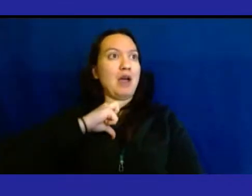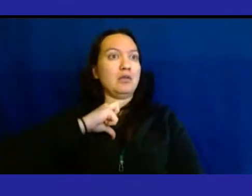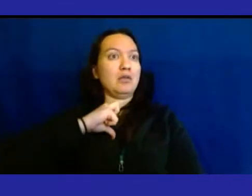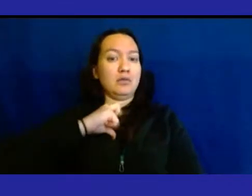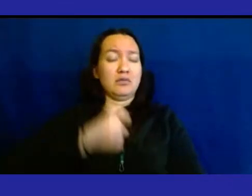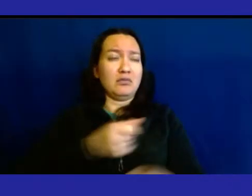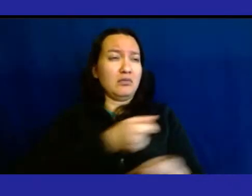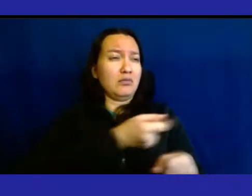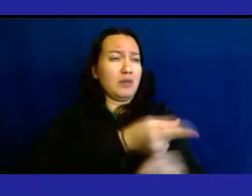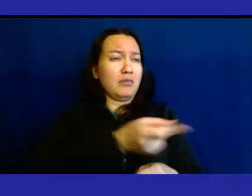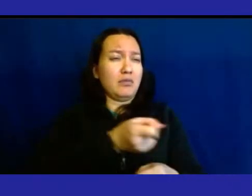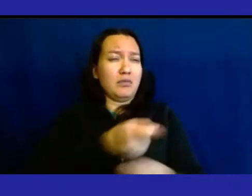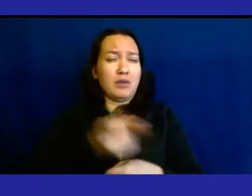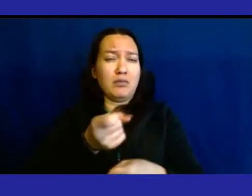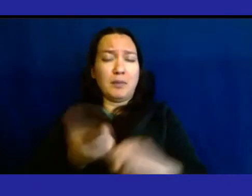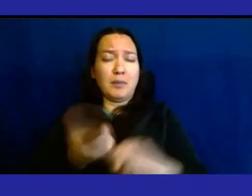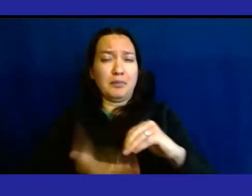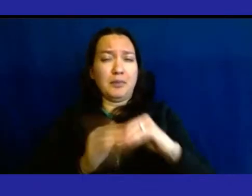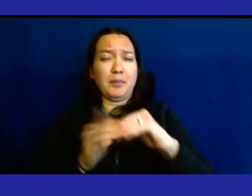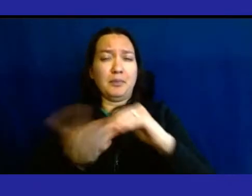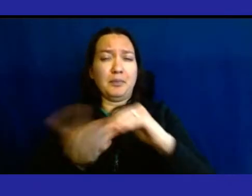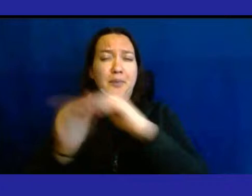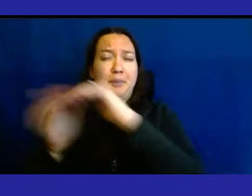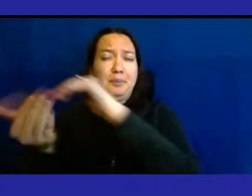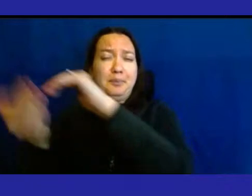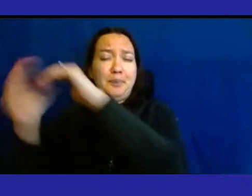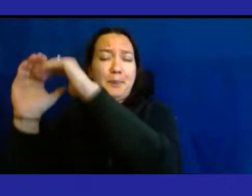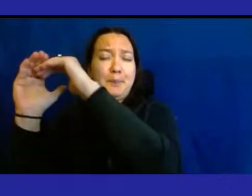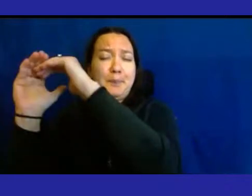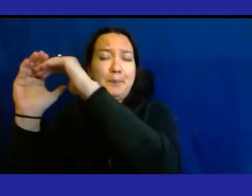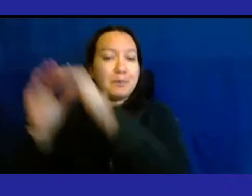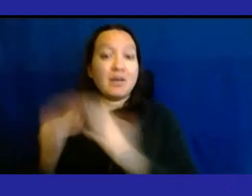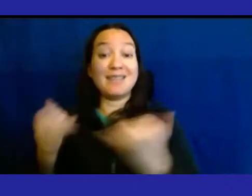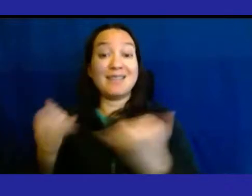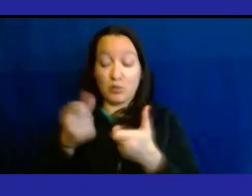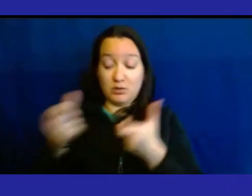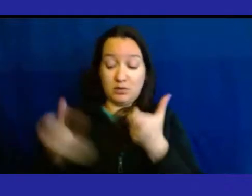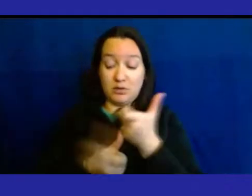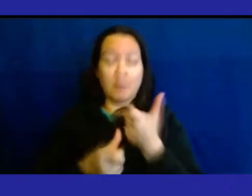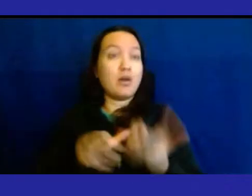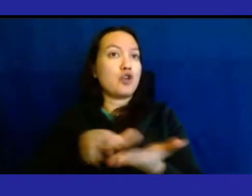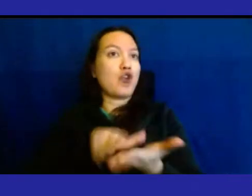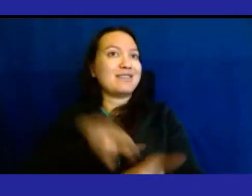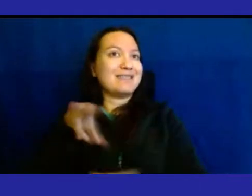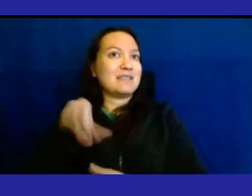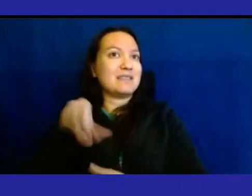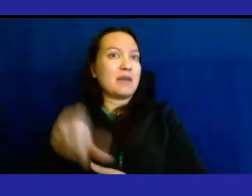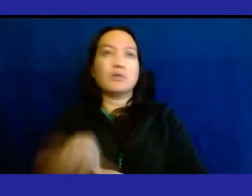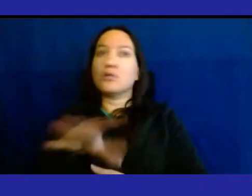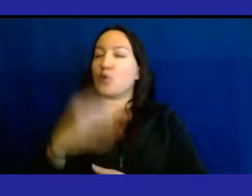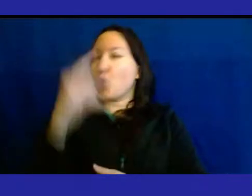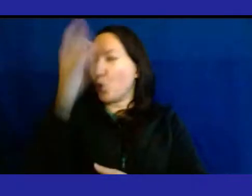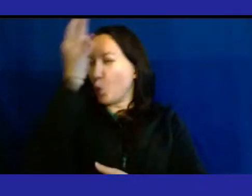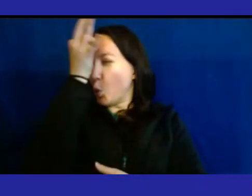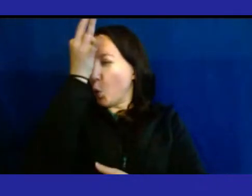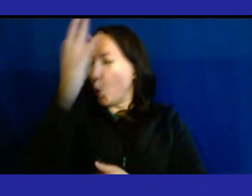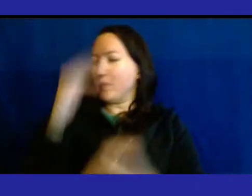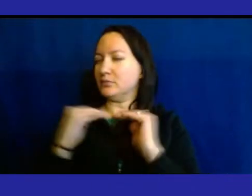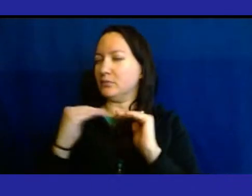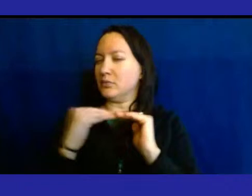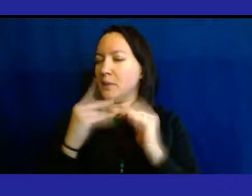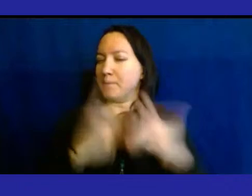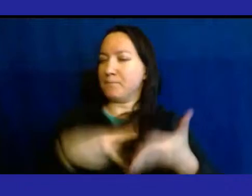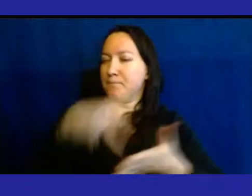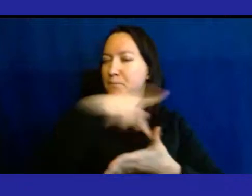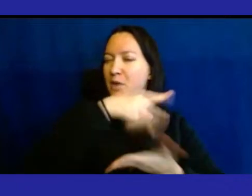has increased such that now that subcontracted spend is almost equal to our prime spend, right? So those